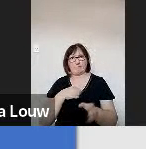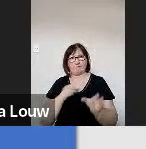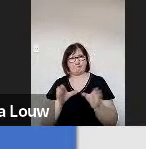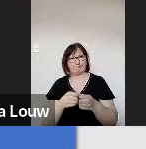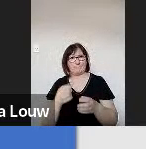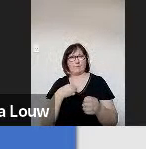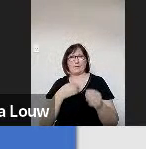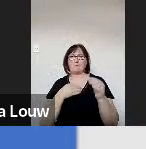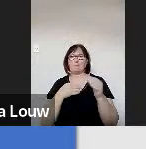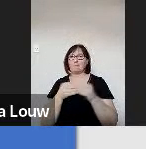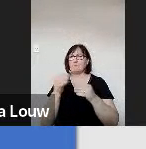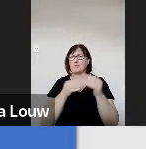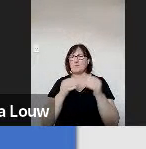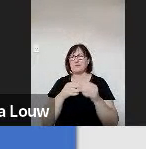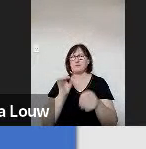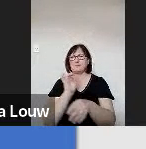smart,